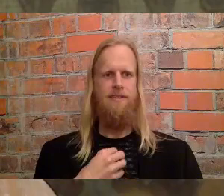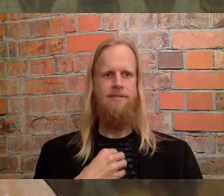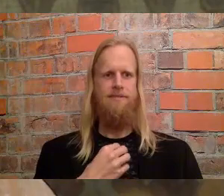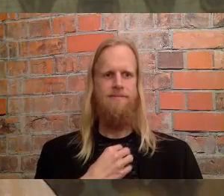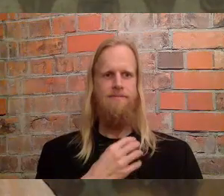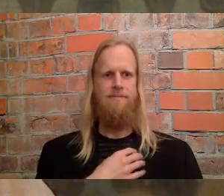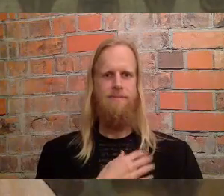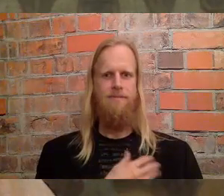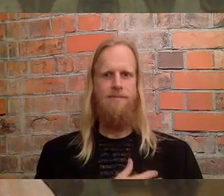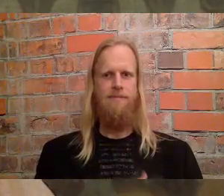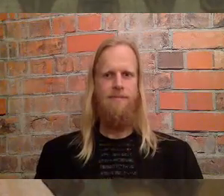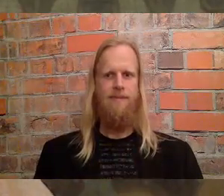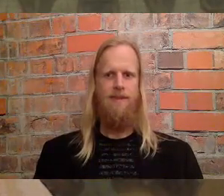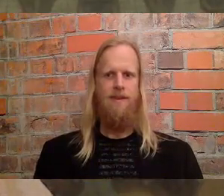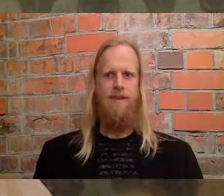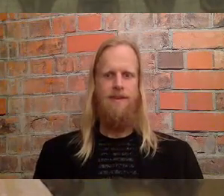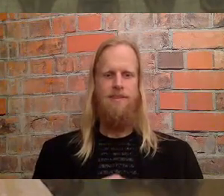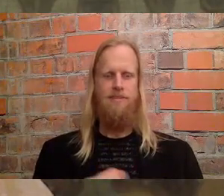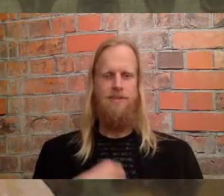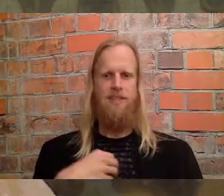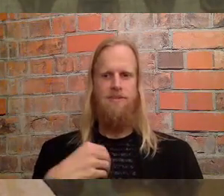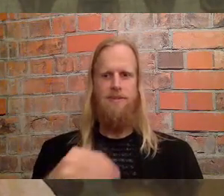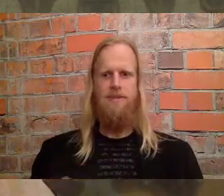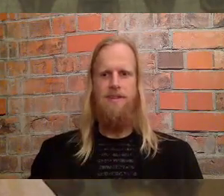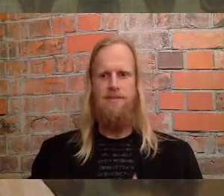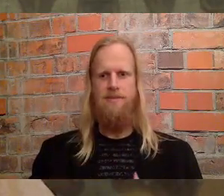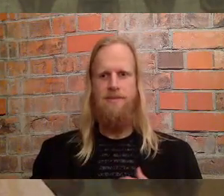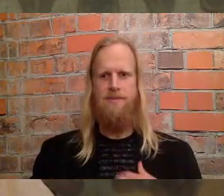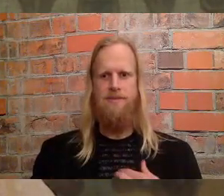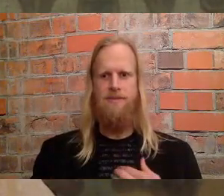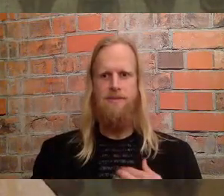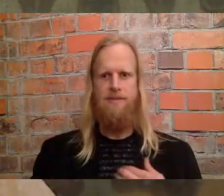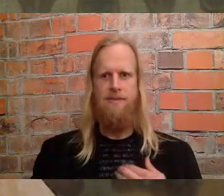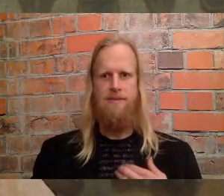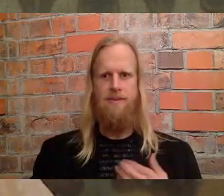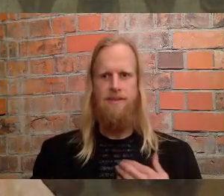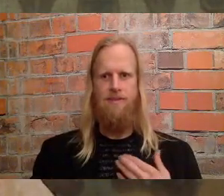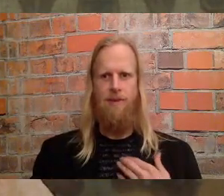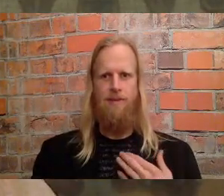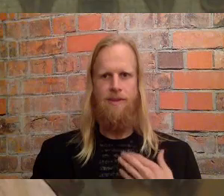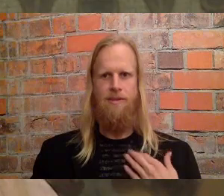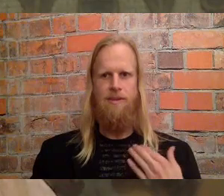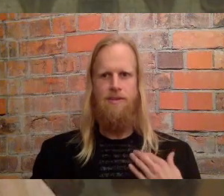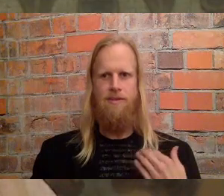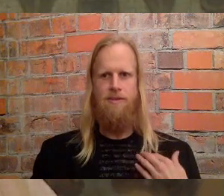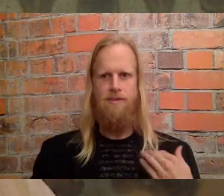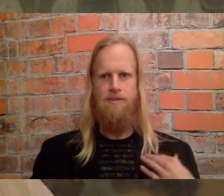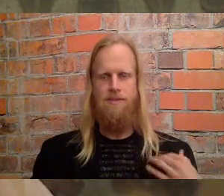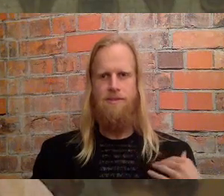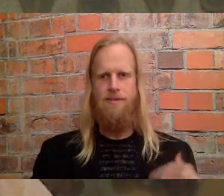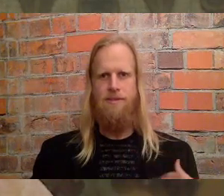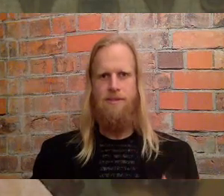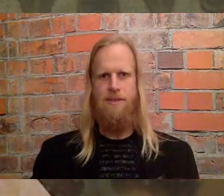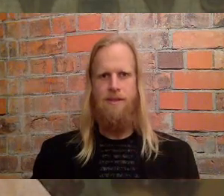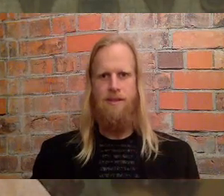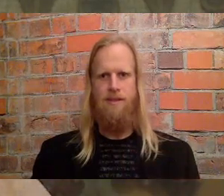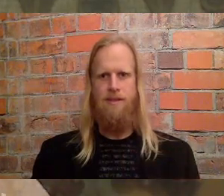to protect myself from having to grow and learn,